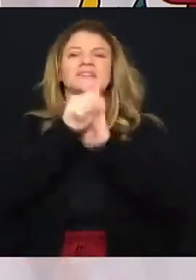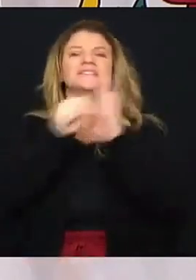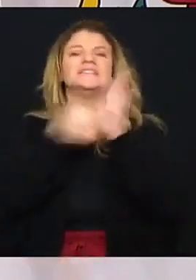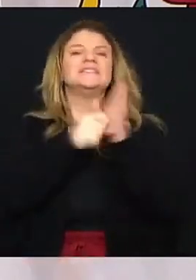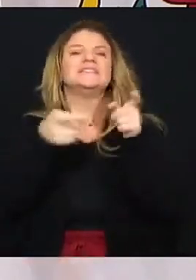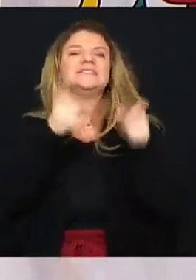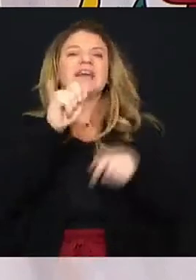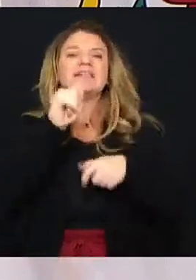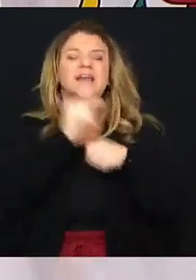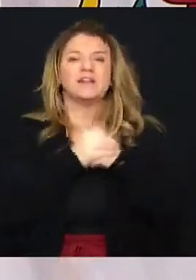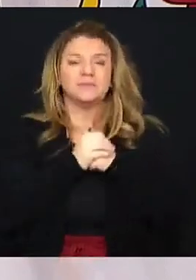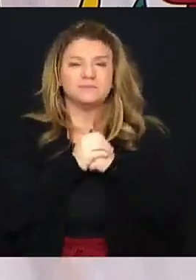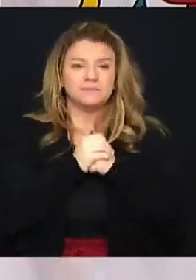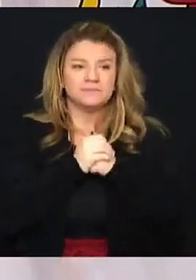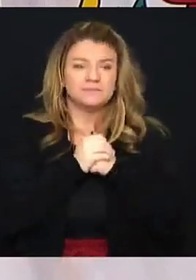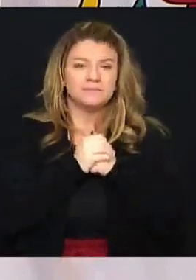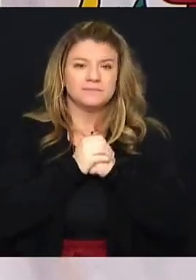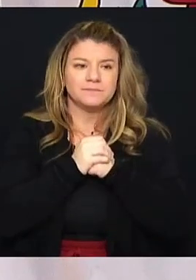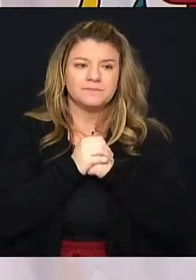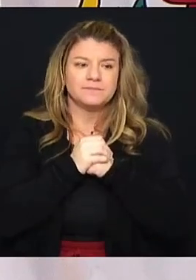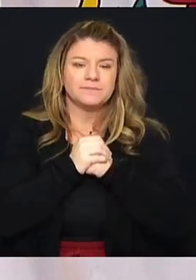to handle it.